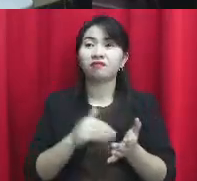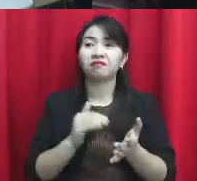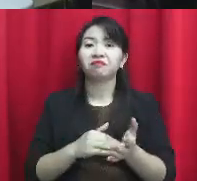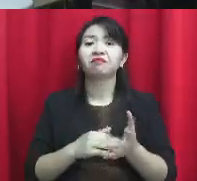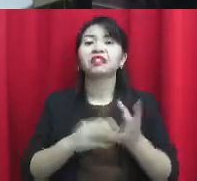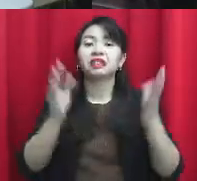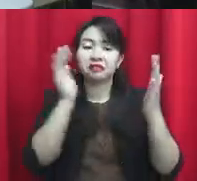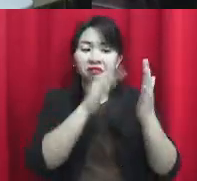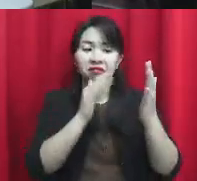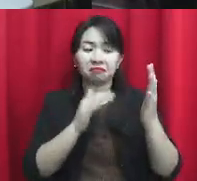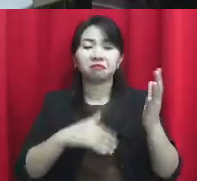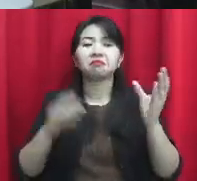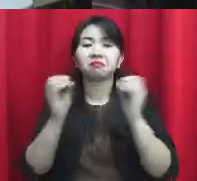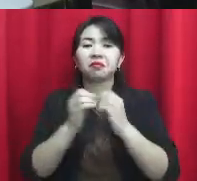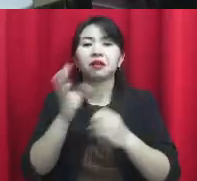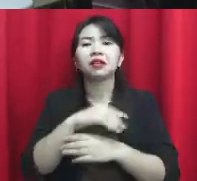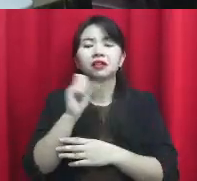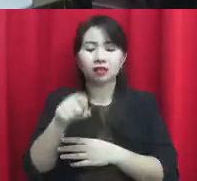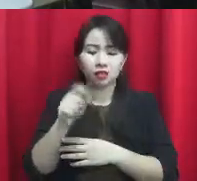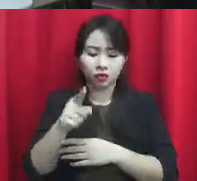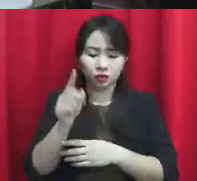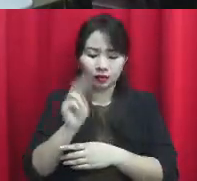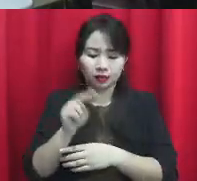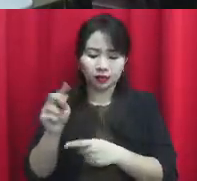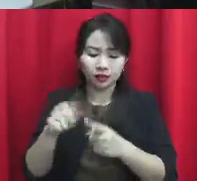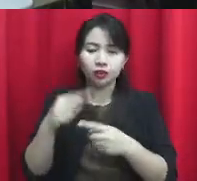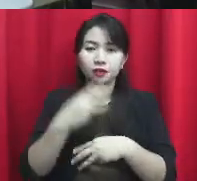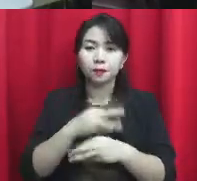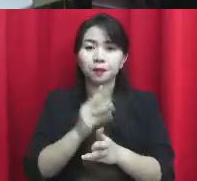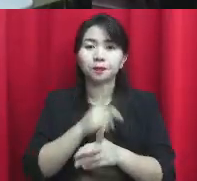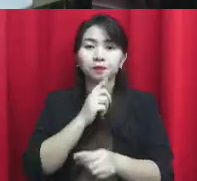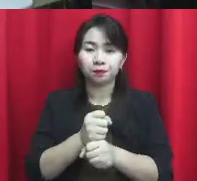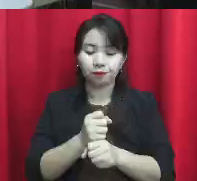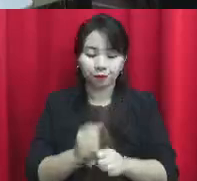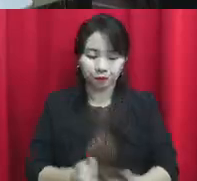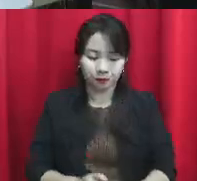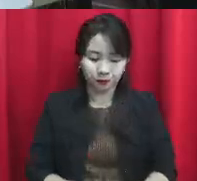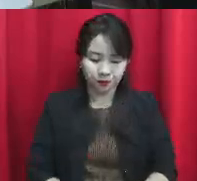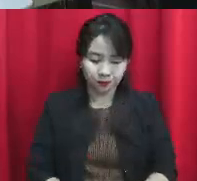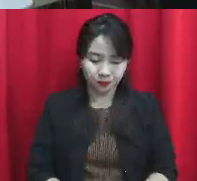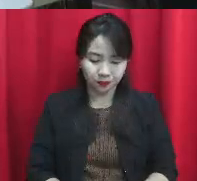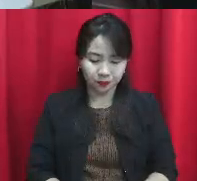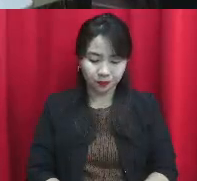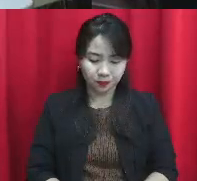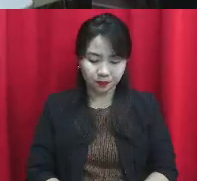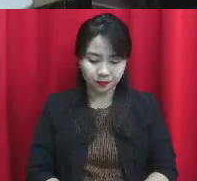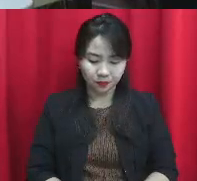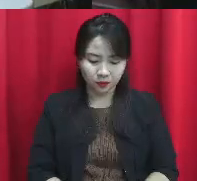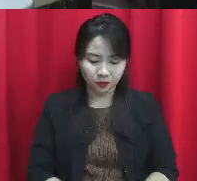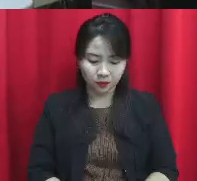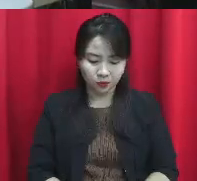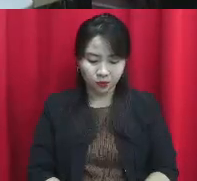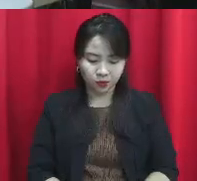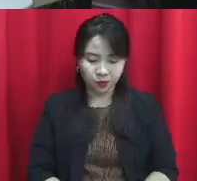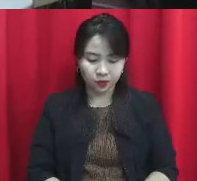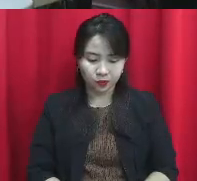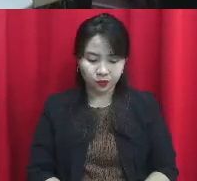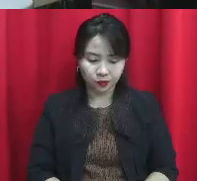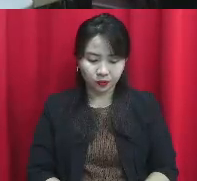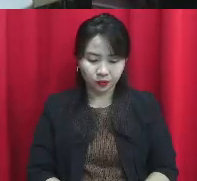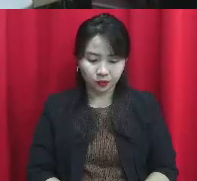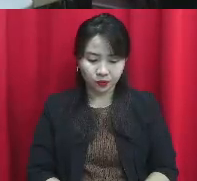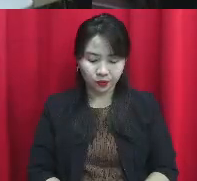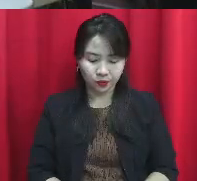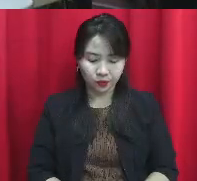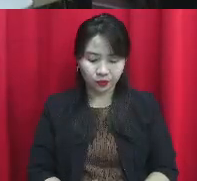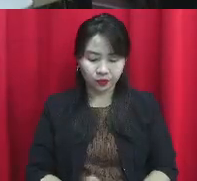study more di ba You have to make it sure no ito shout because this is a for the church episode ngayong Thursday po na ito we have to Ano we have